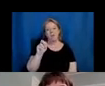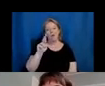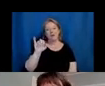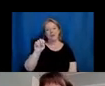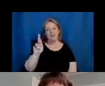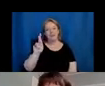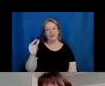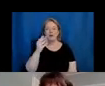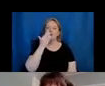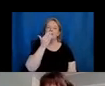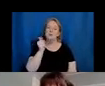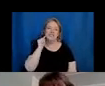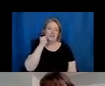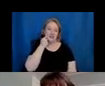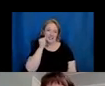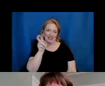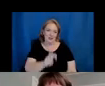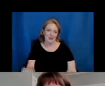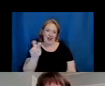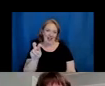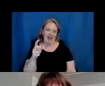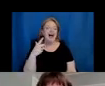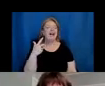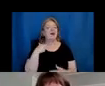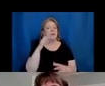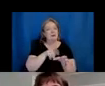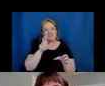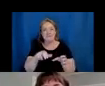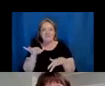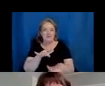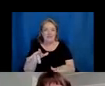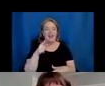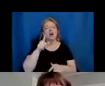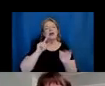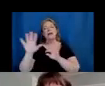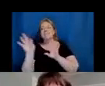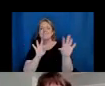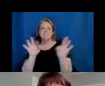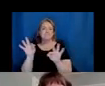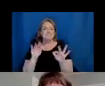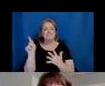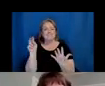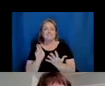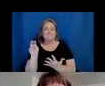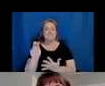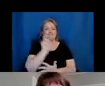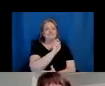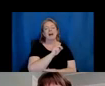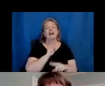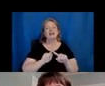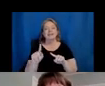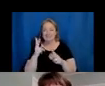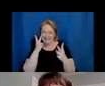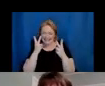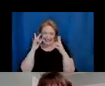is super exciting for anyone who loves sweets because it's a choose-your-own-adventure multi-stop tour that offers a great way to explore